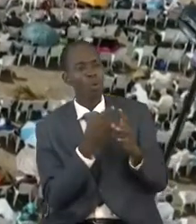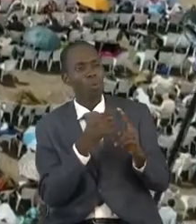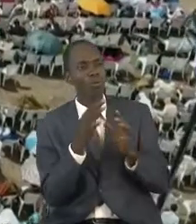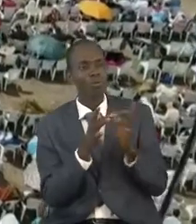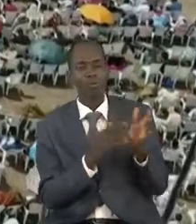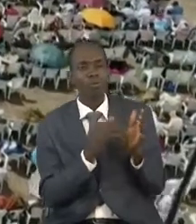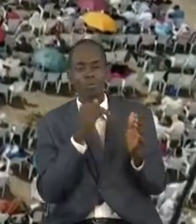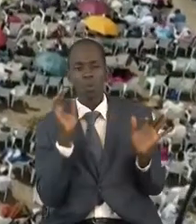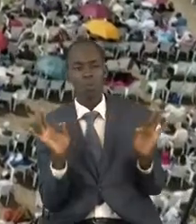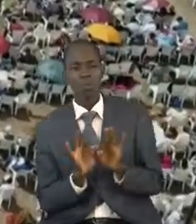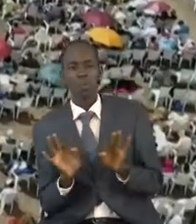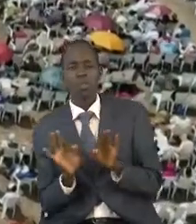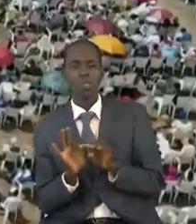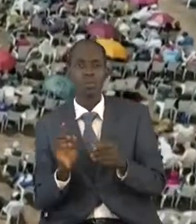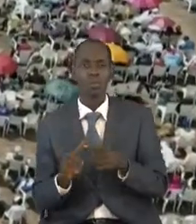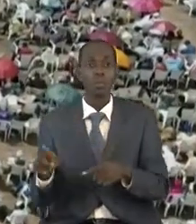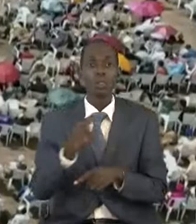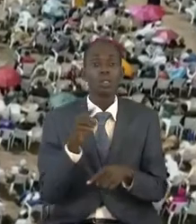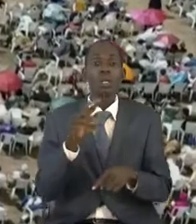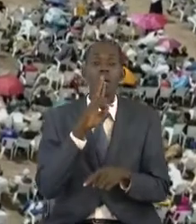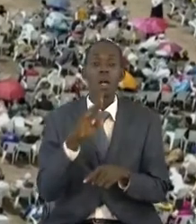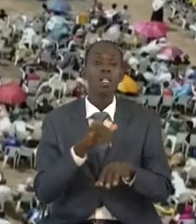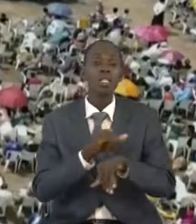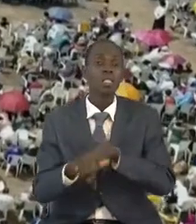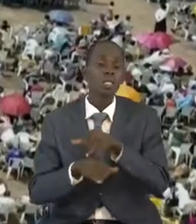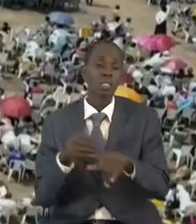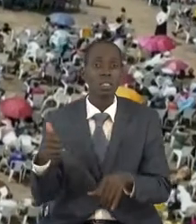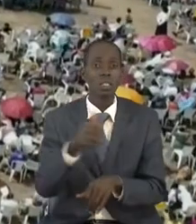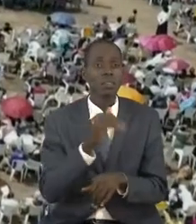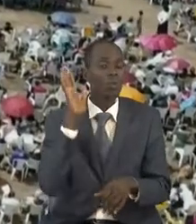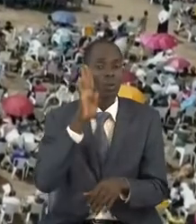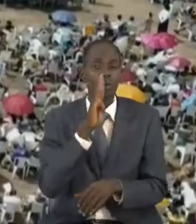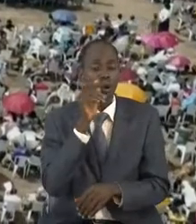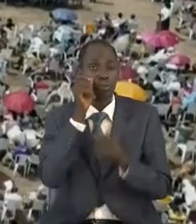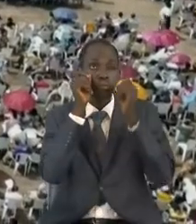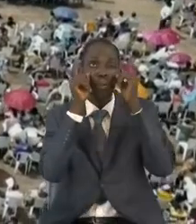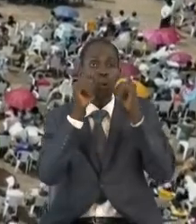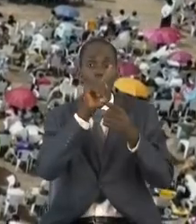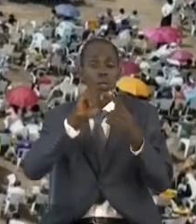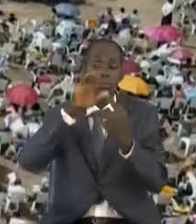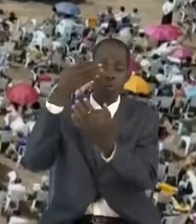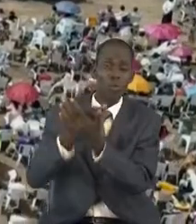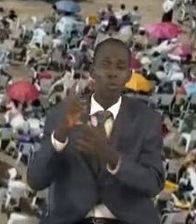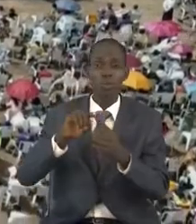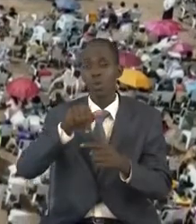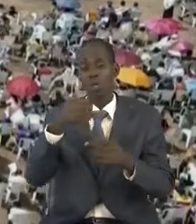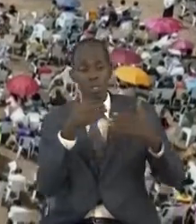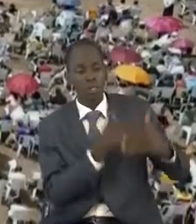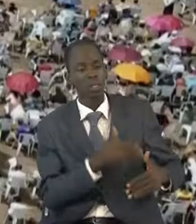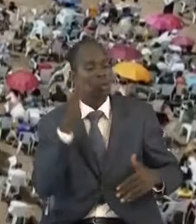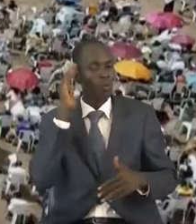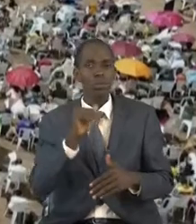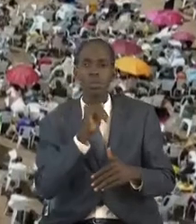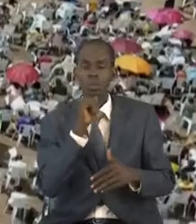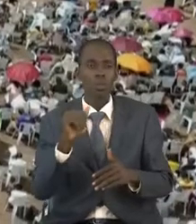are deceiving themselves. They'll be surprised when they get to the other side. They will not make it. Because it says, if